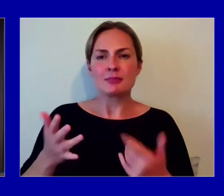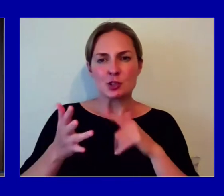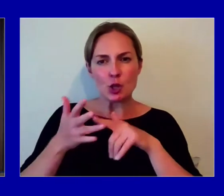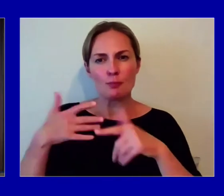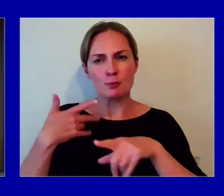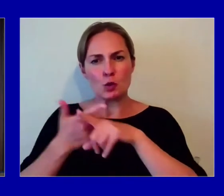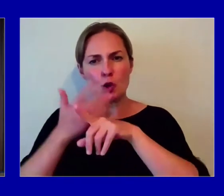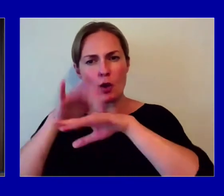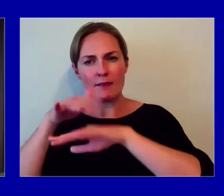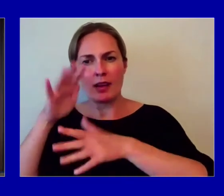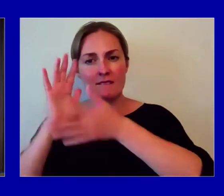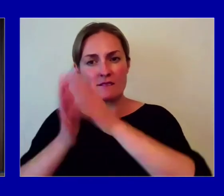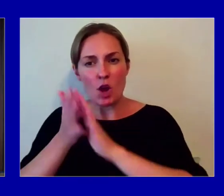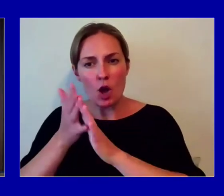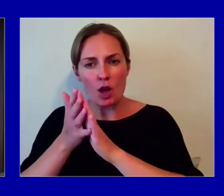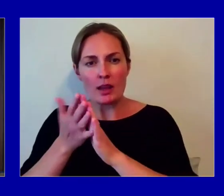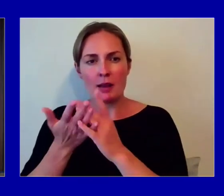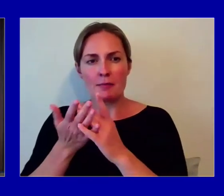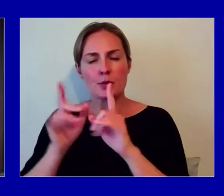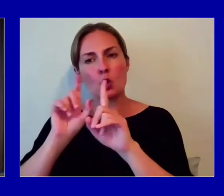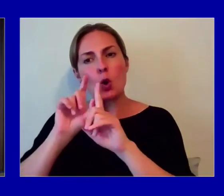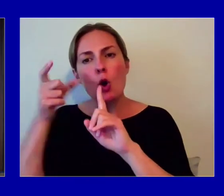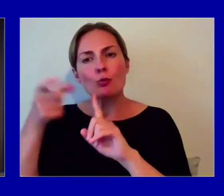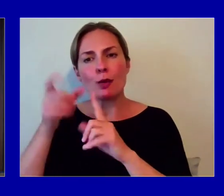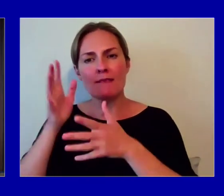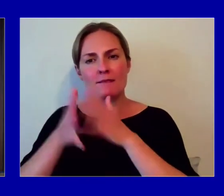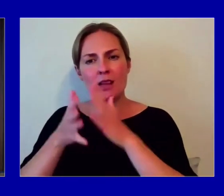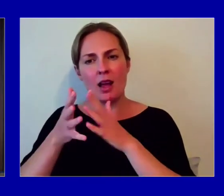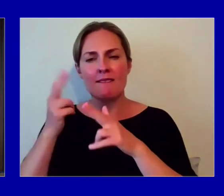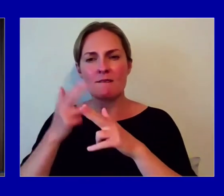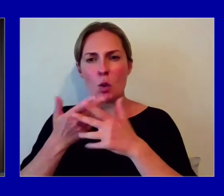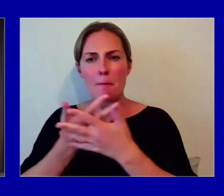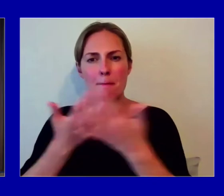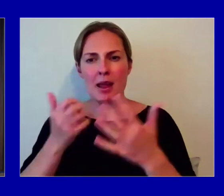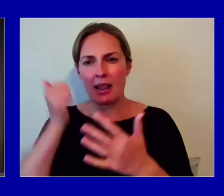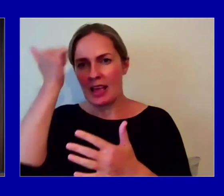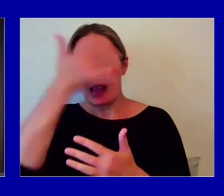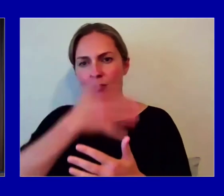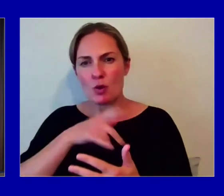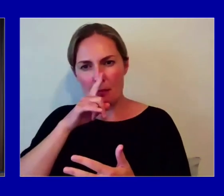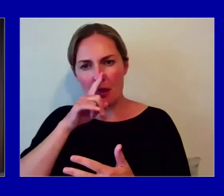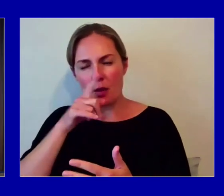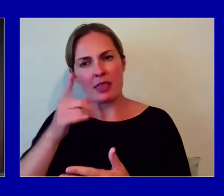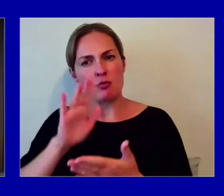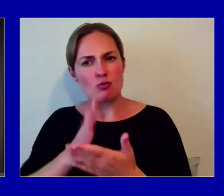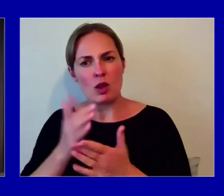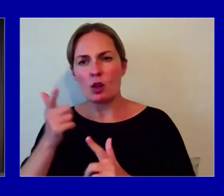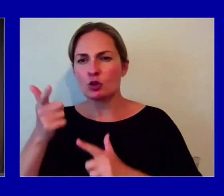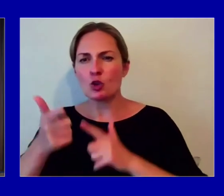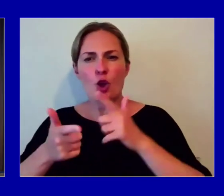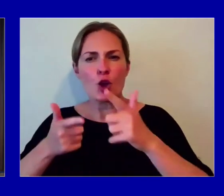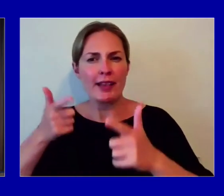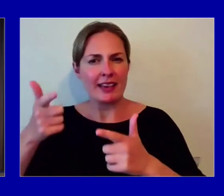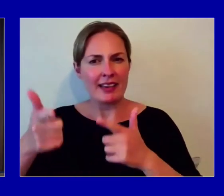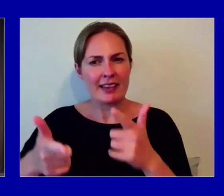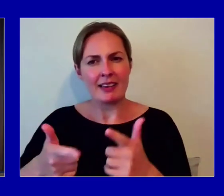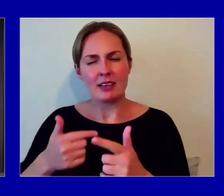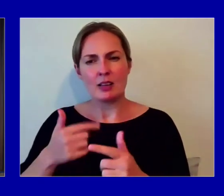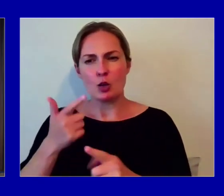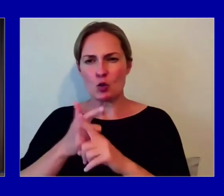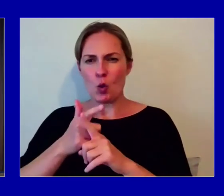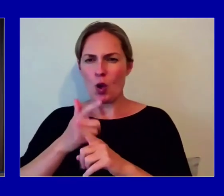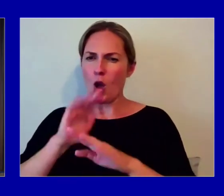for many of us as Indigenous people, it's a journey. And Tammy, thought I could go to you first to talk about that journey of cultural fire.